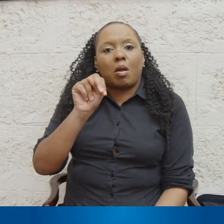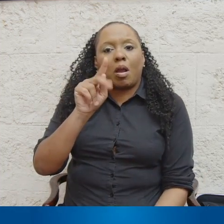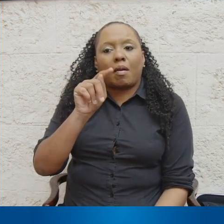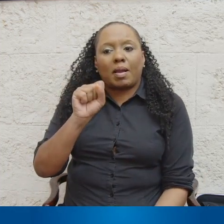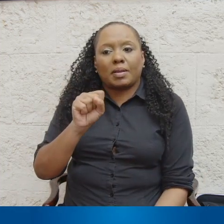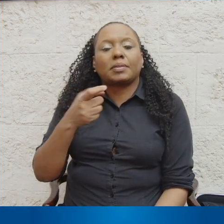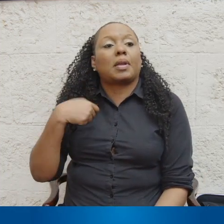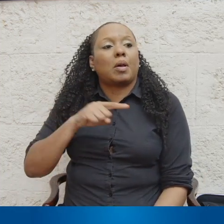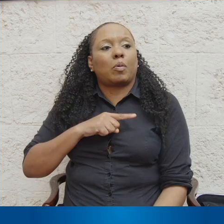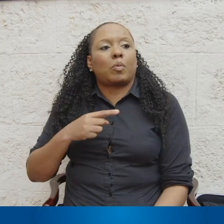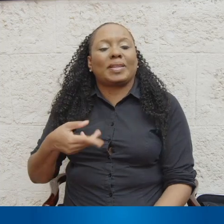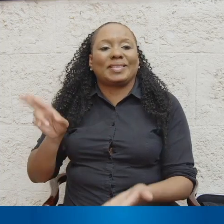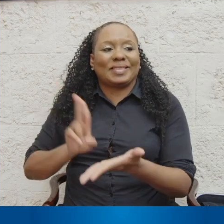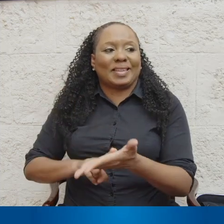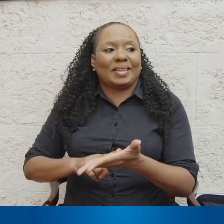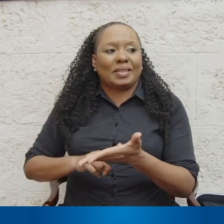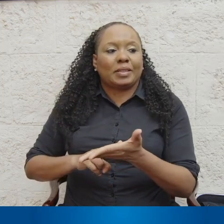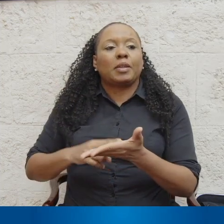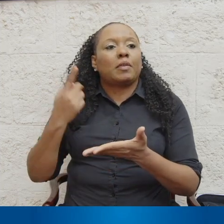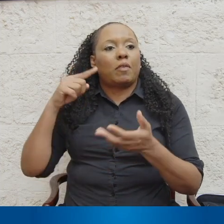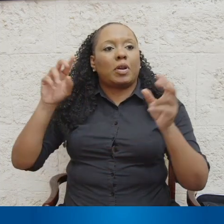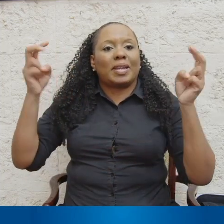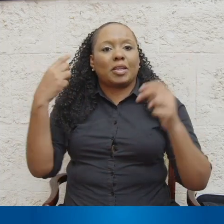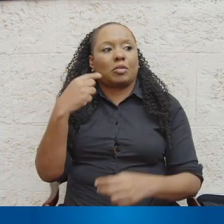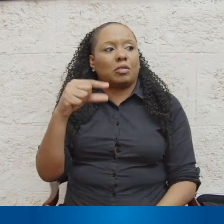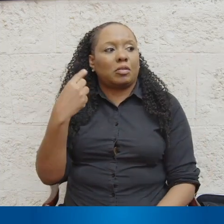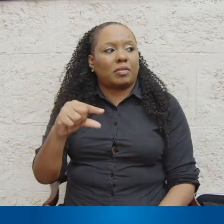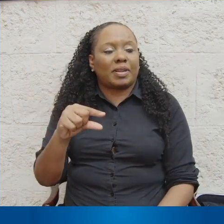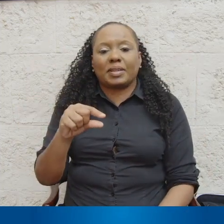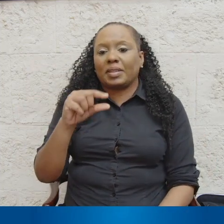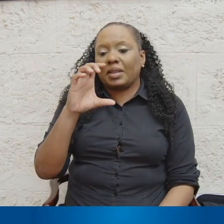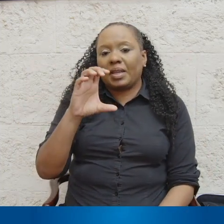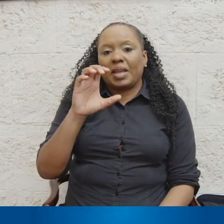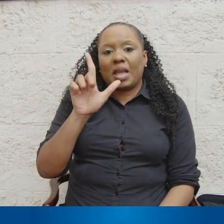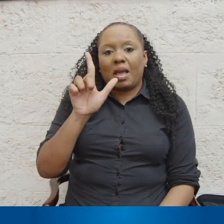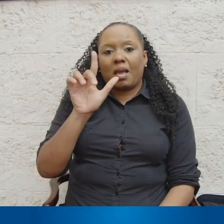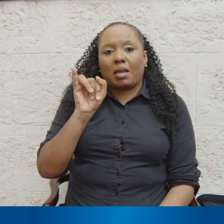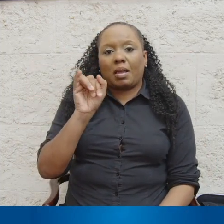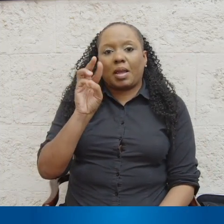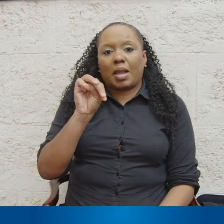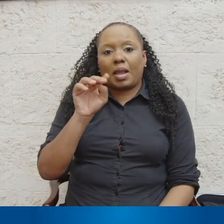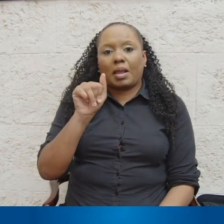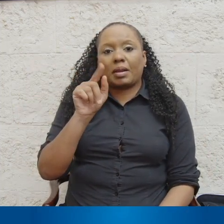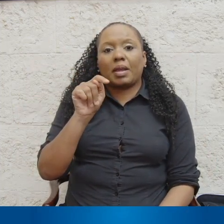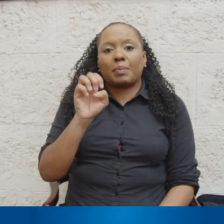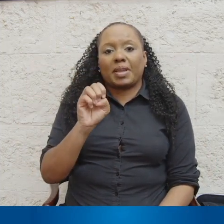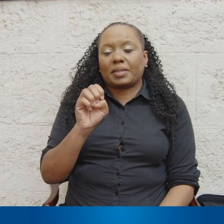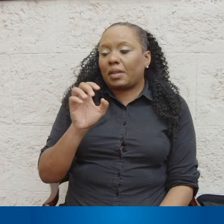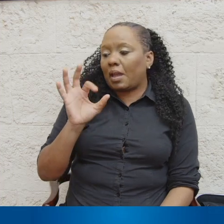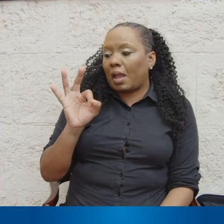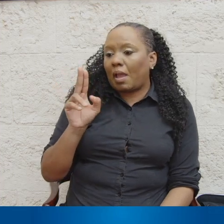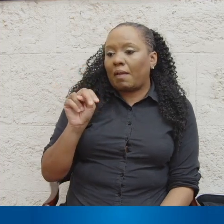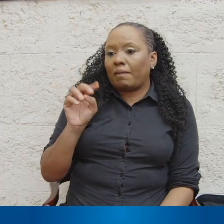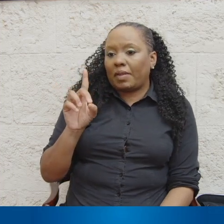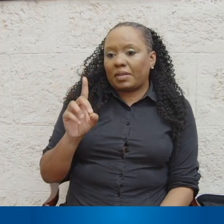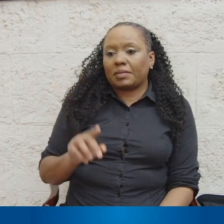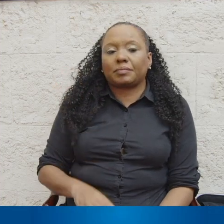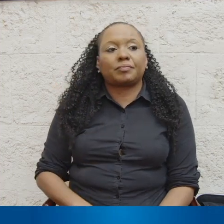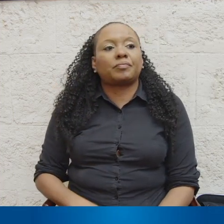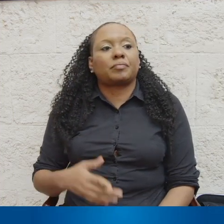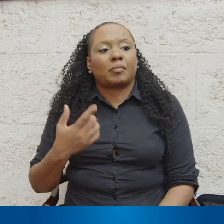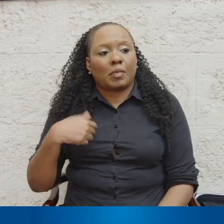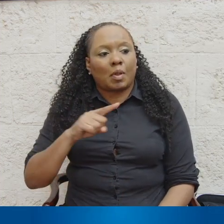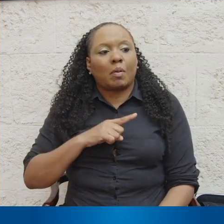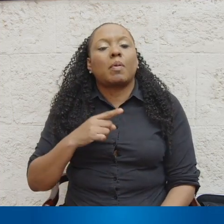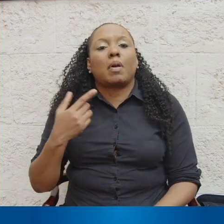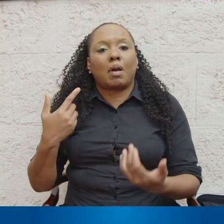of the grant agreement with the Green Climate Fund. Cabinet also approved a funding proposal for the Barbados Blue-Green